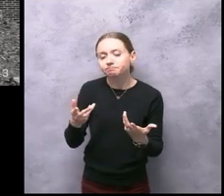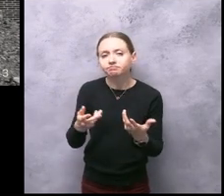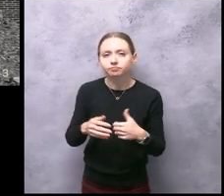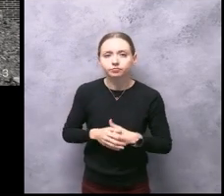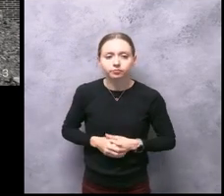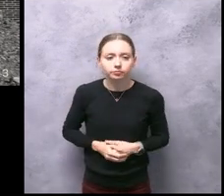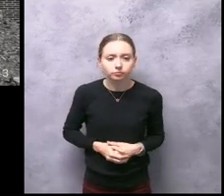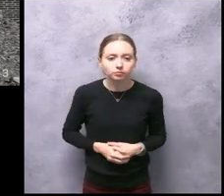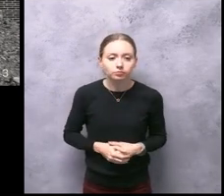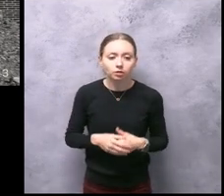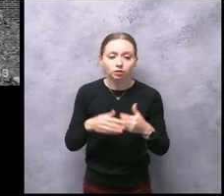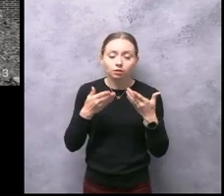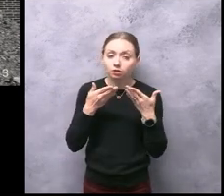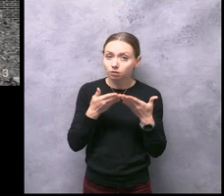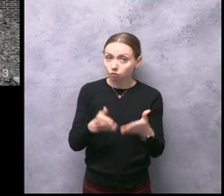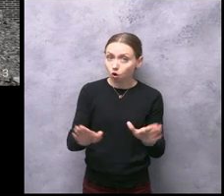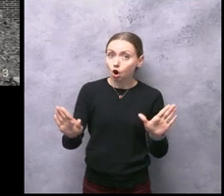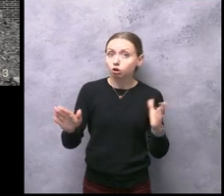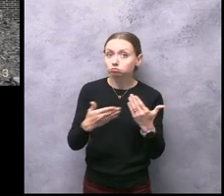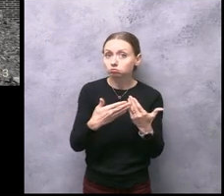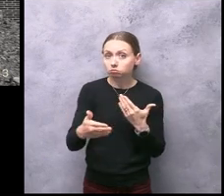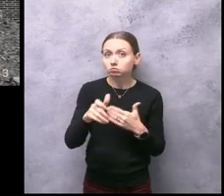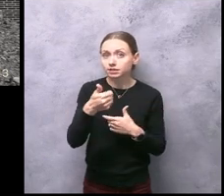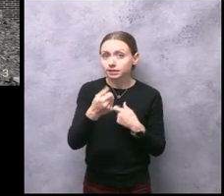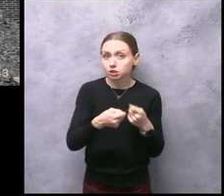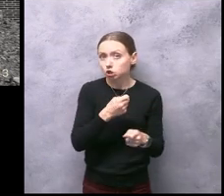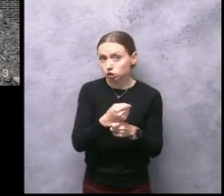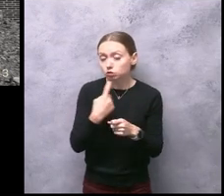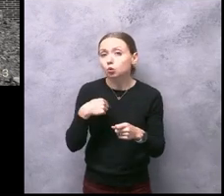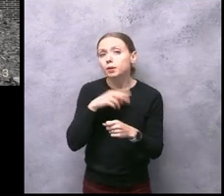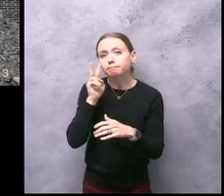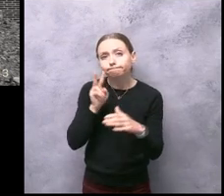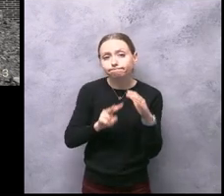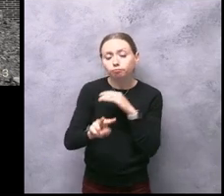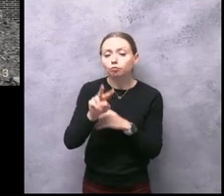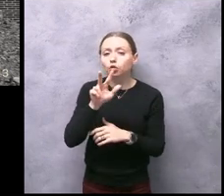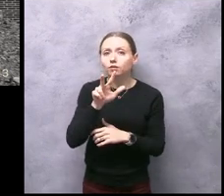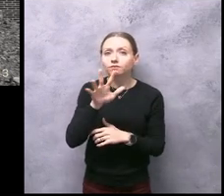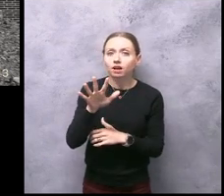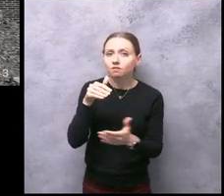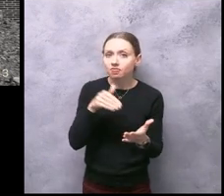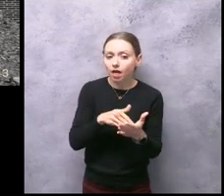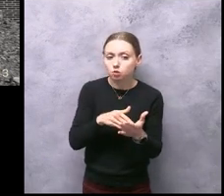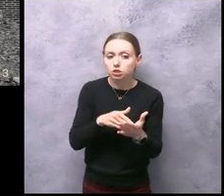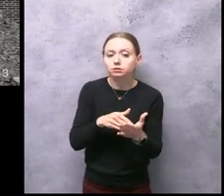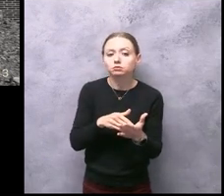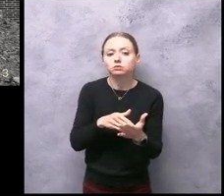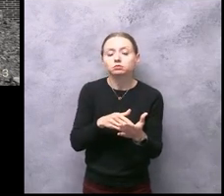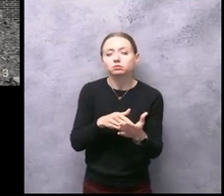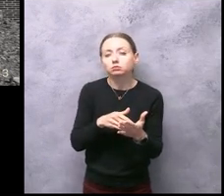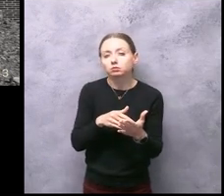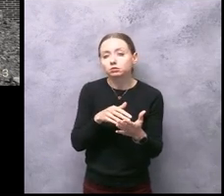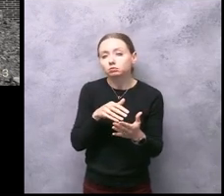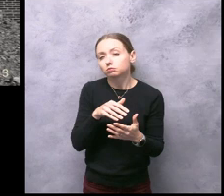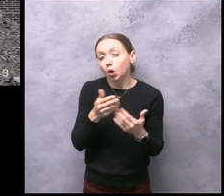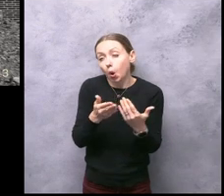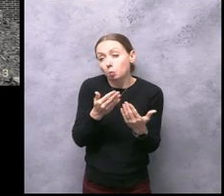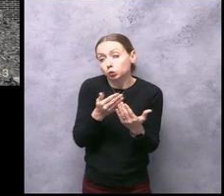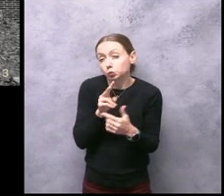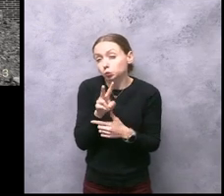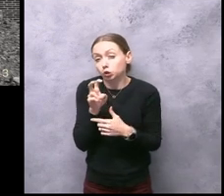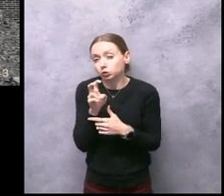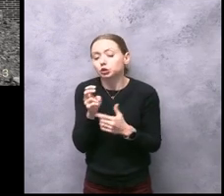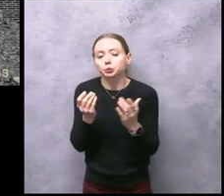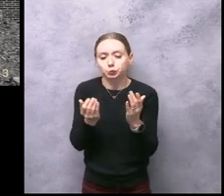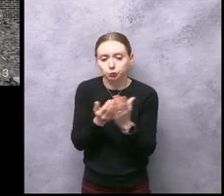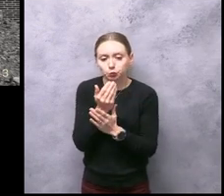development. So overall, over the next 10 years, we're projecting 35,000, almost 200 new housing occupancies.